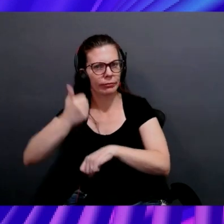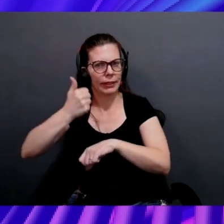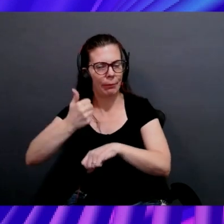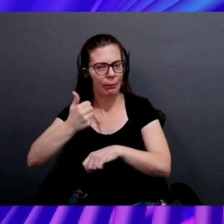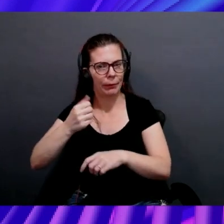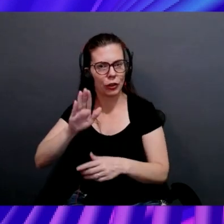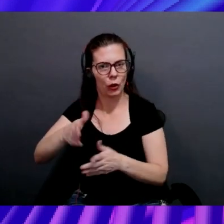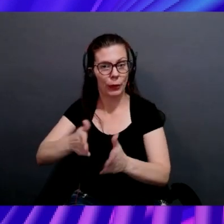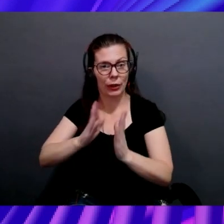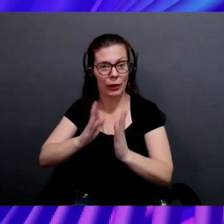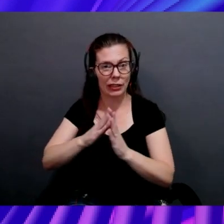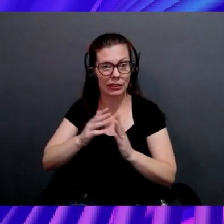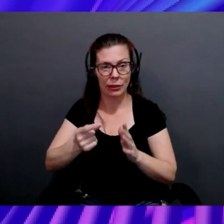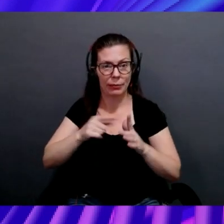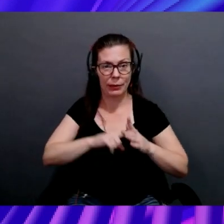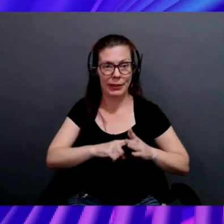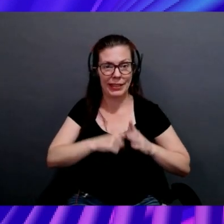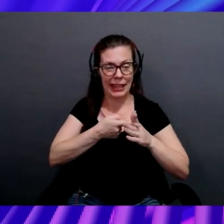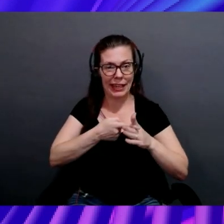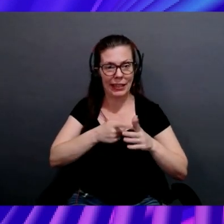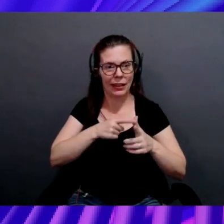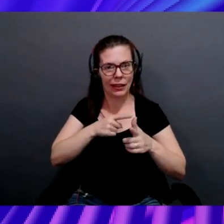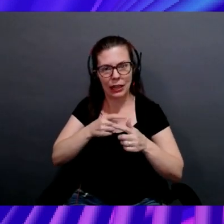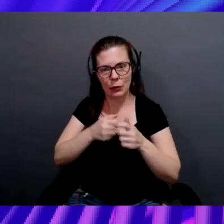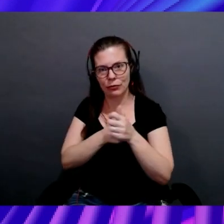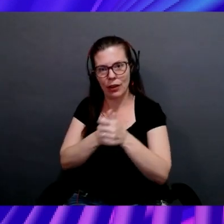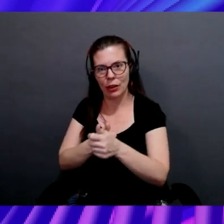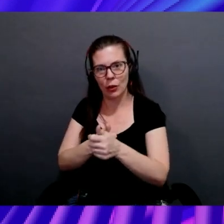and then it follows through your entire chain.